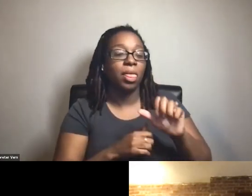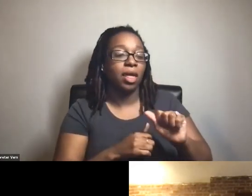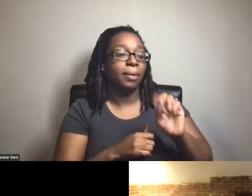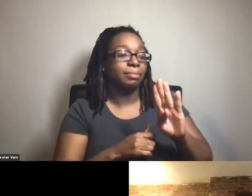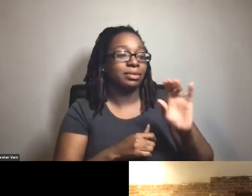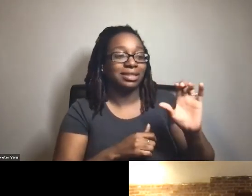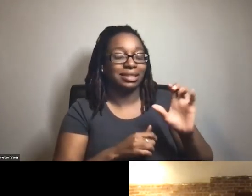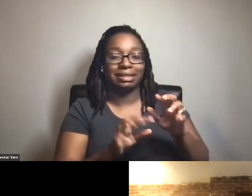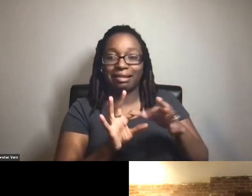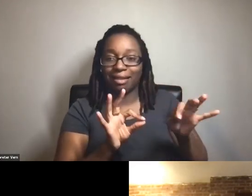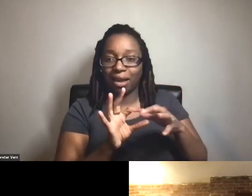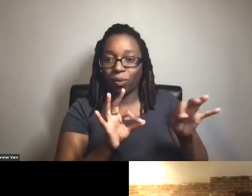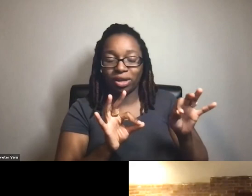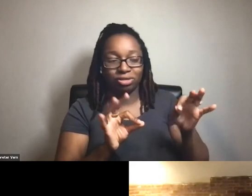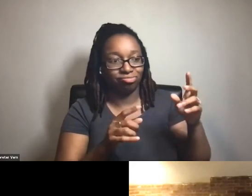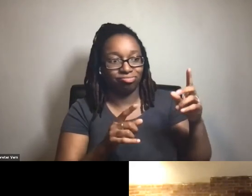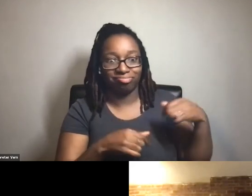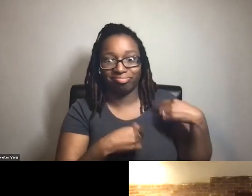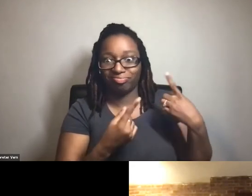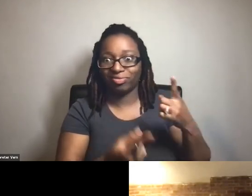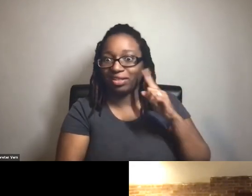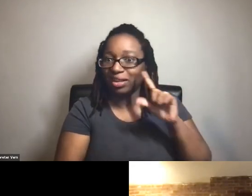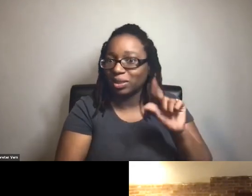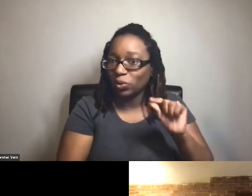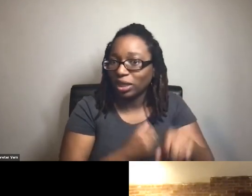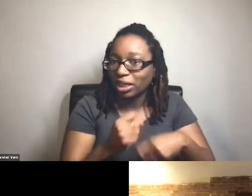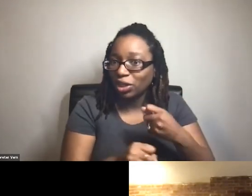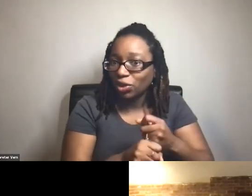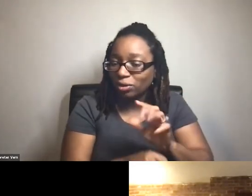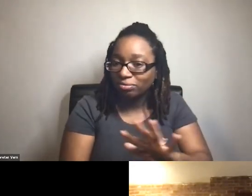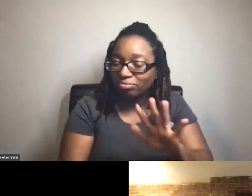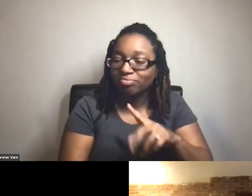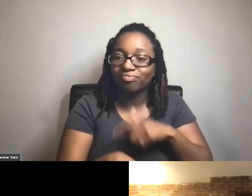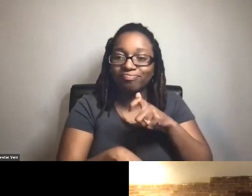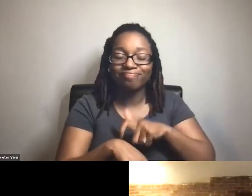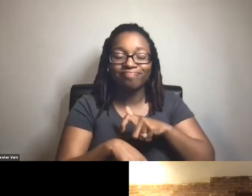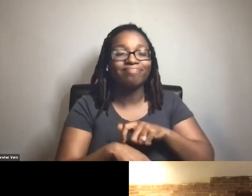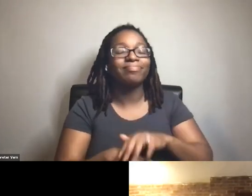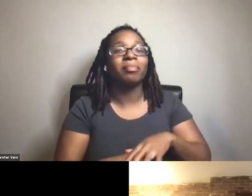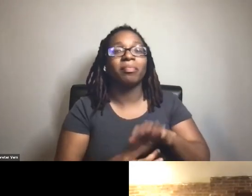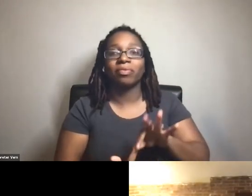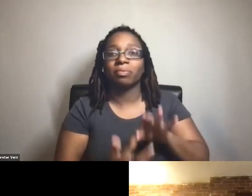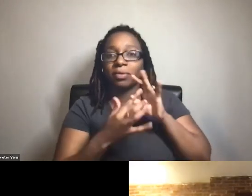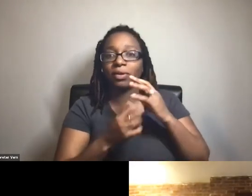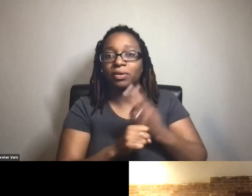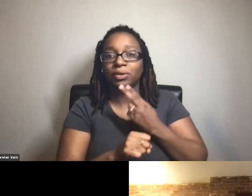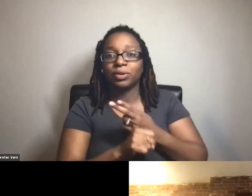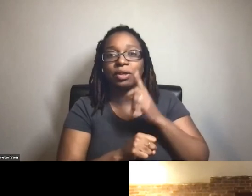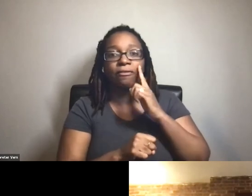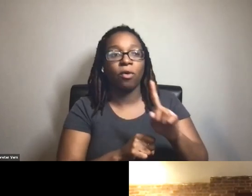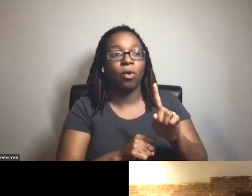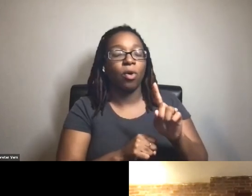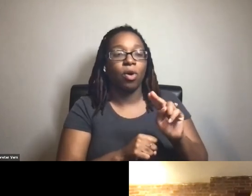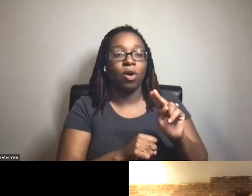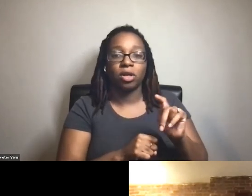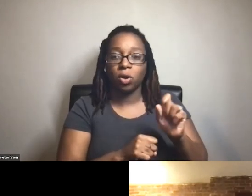a language that's been around for, I think, 20 years or so. It's been around for a while, and it's especially used for notating